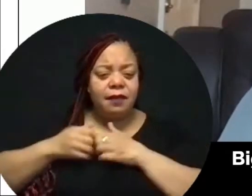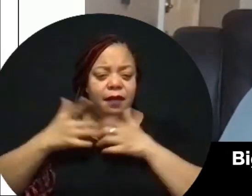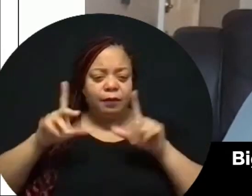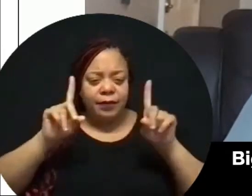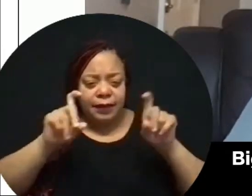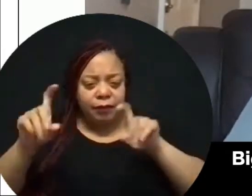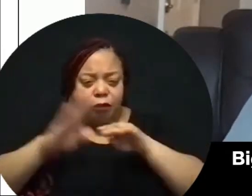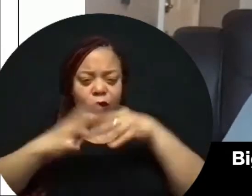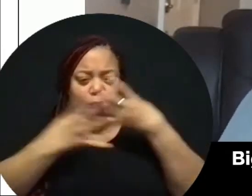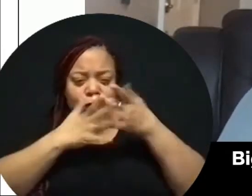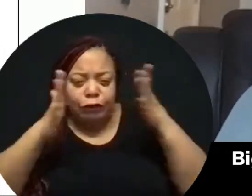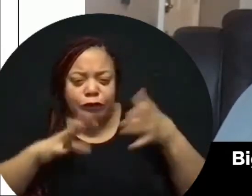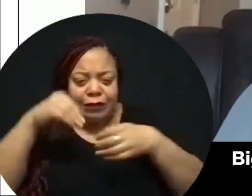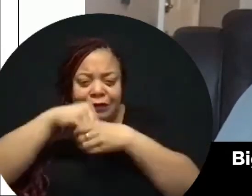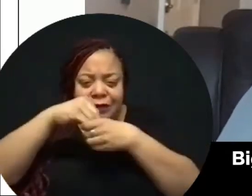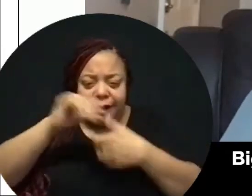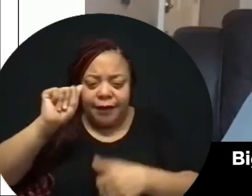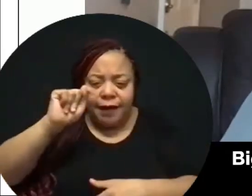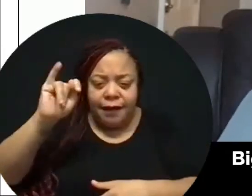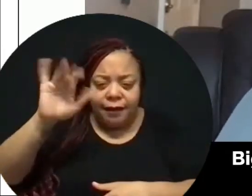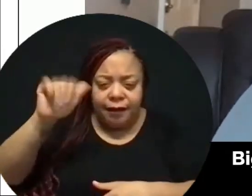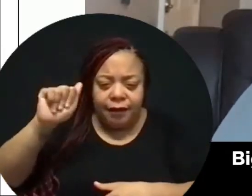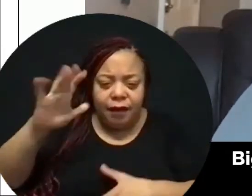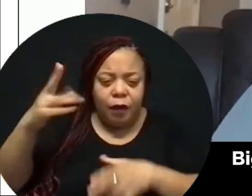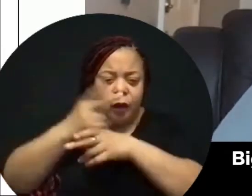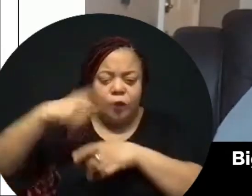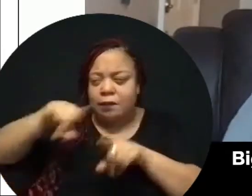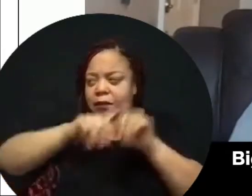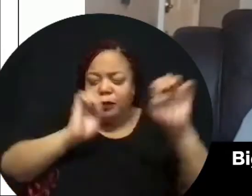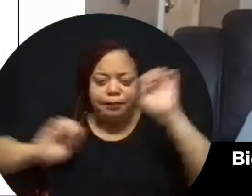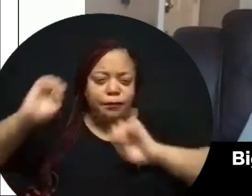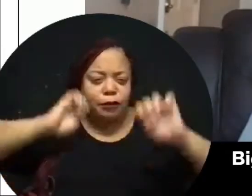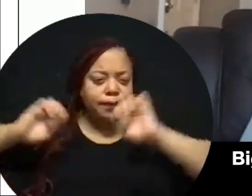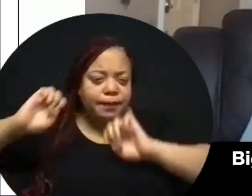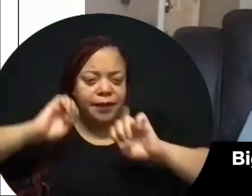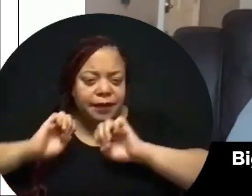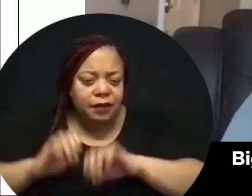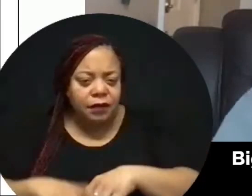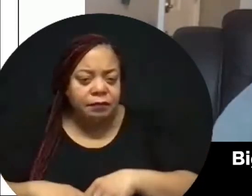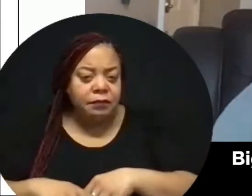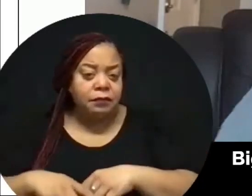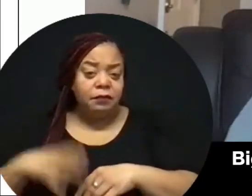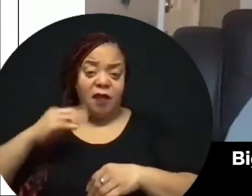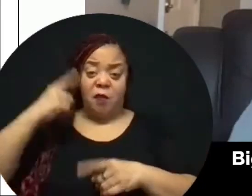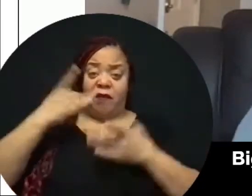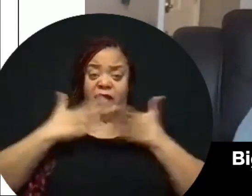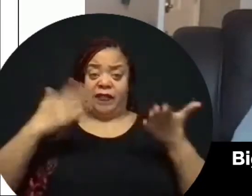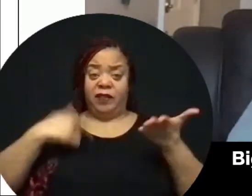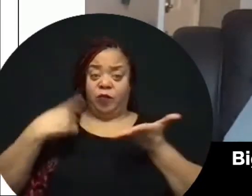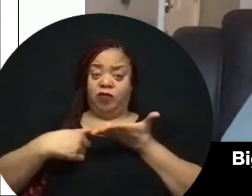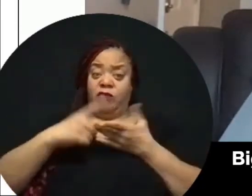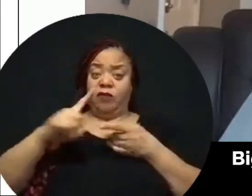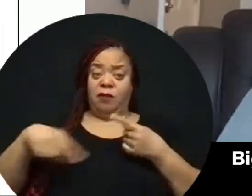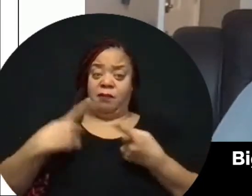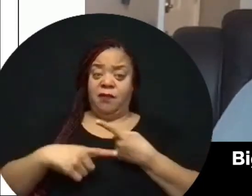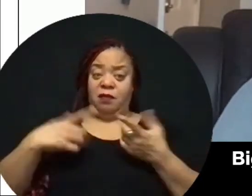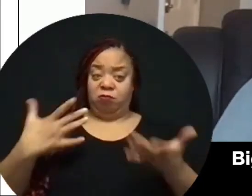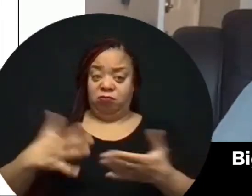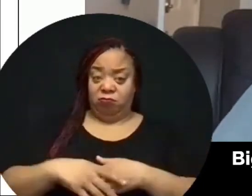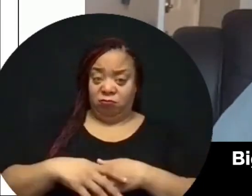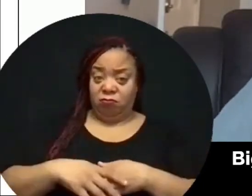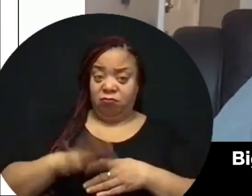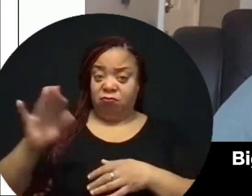be talking about FTP a little bit is how every like federal facility is built on top of a Superfund site. So